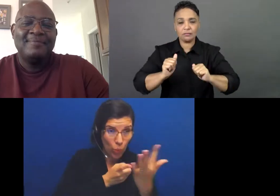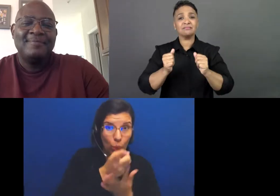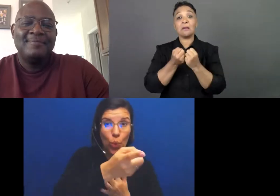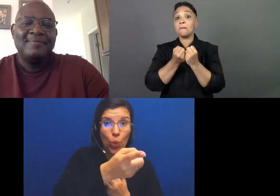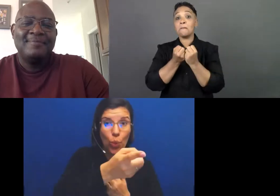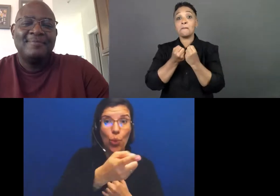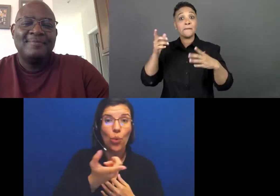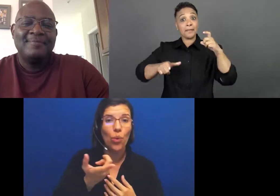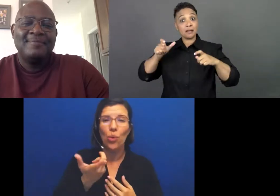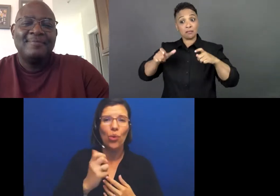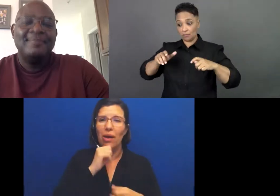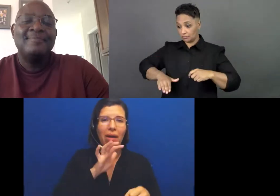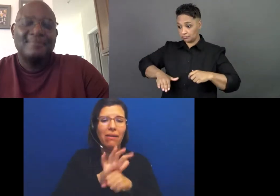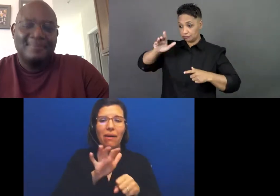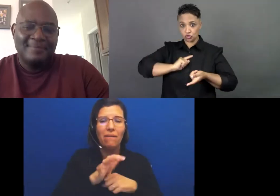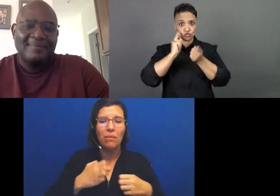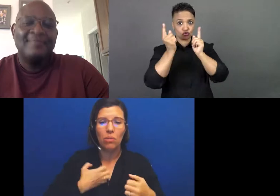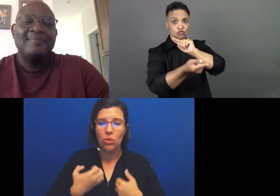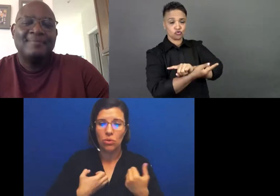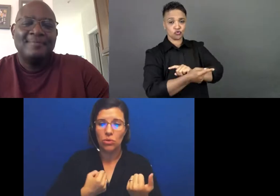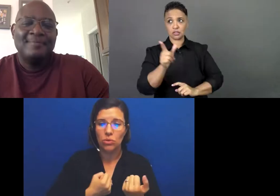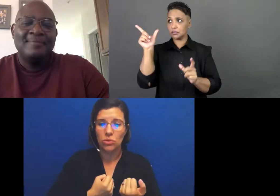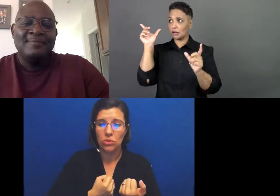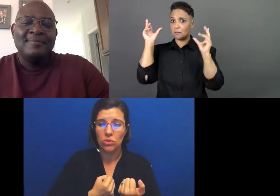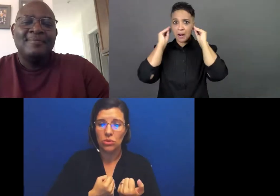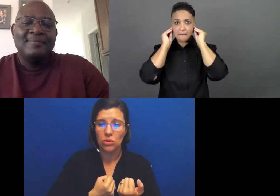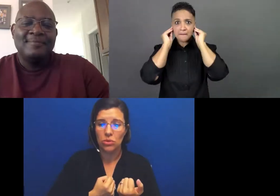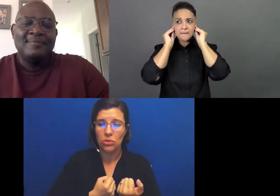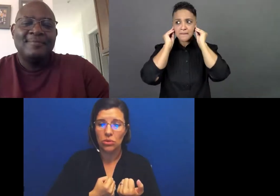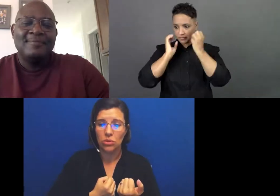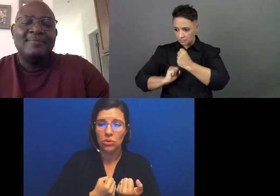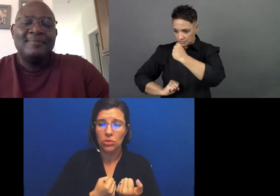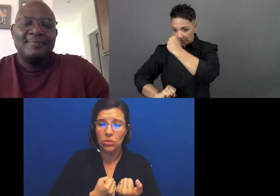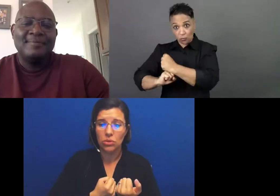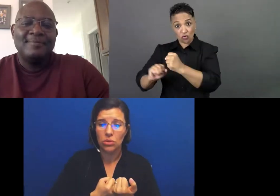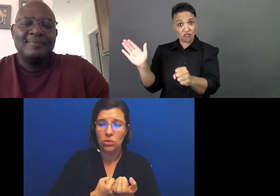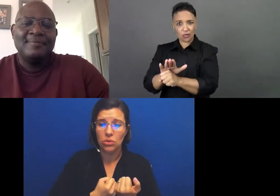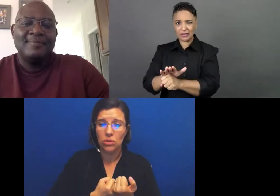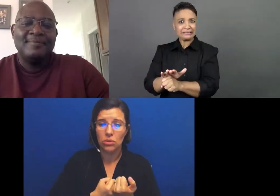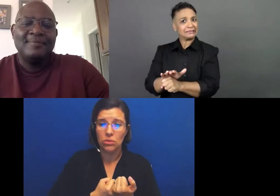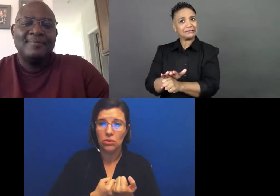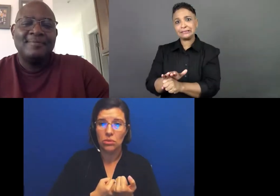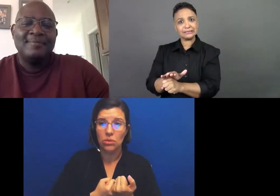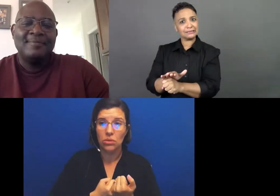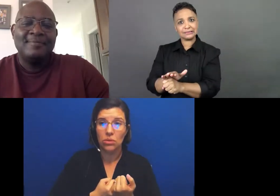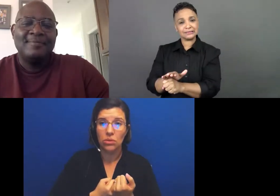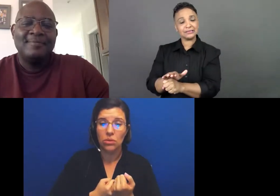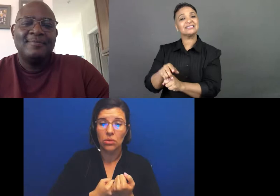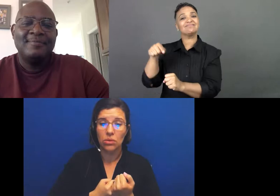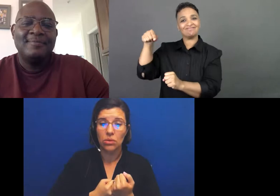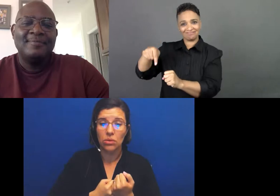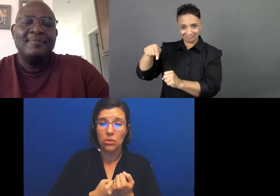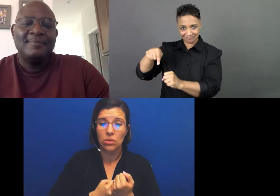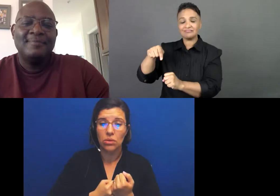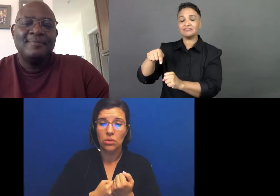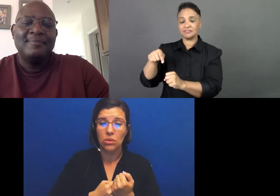enough emotional support during that time, so that you care. Many of